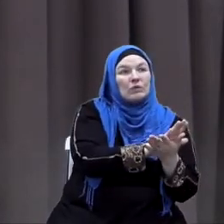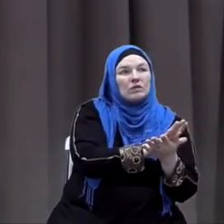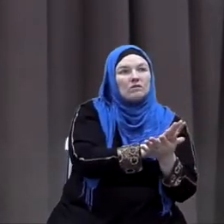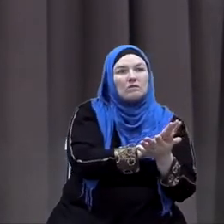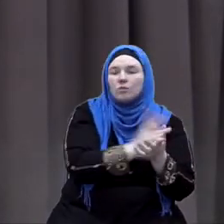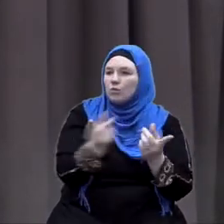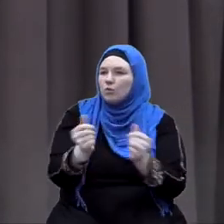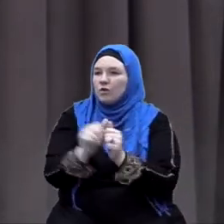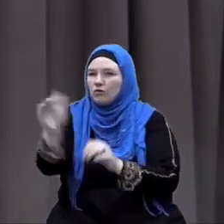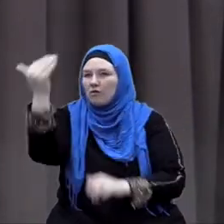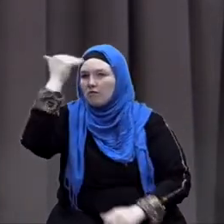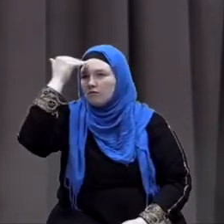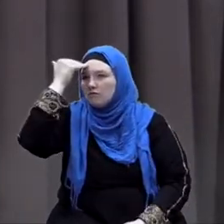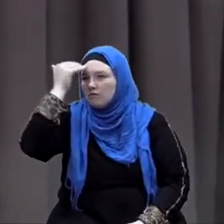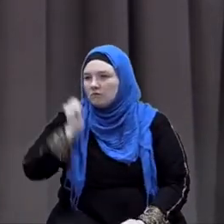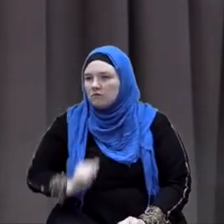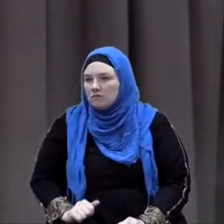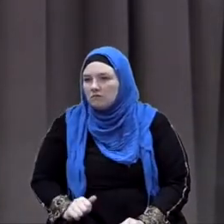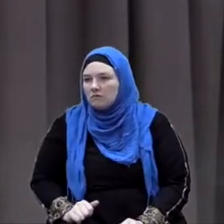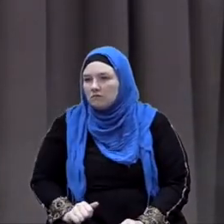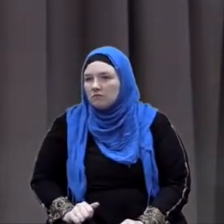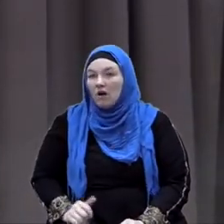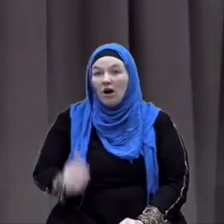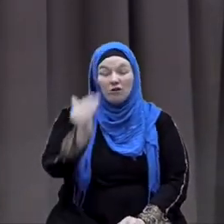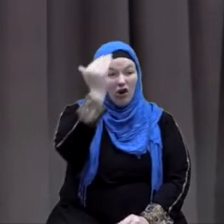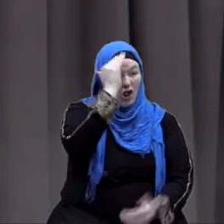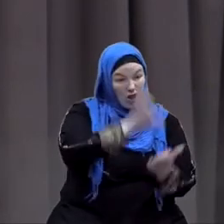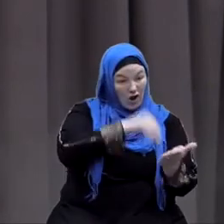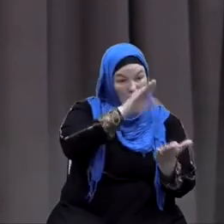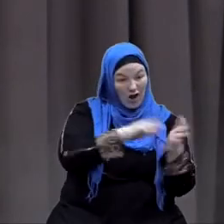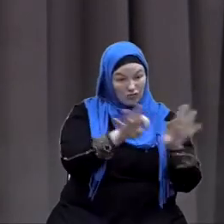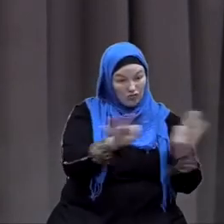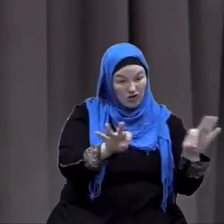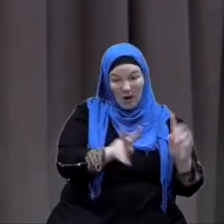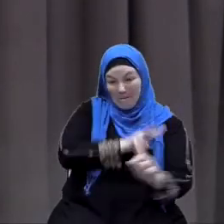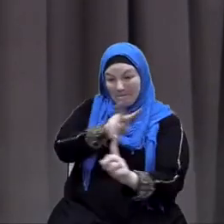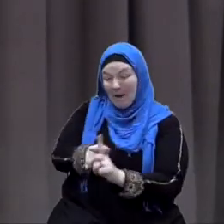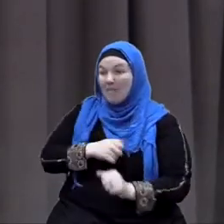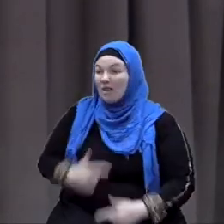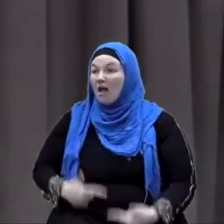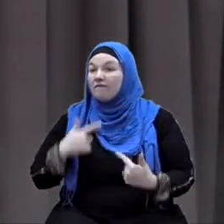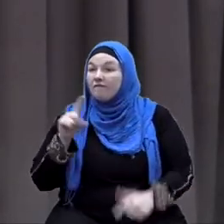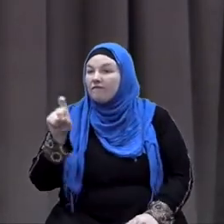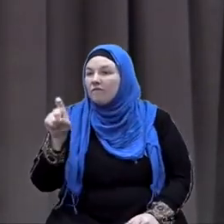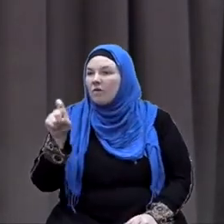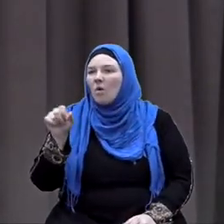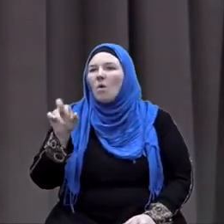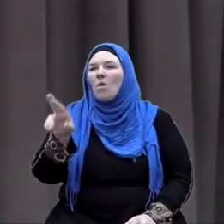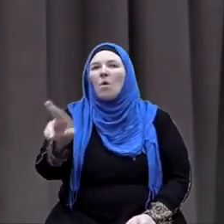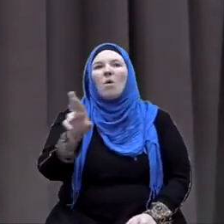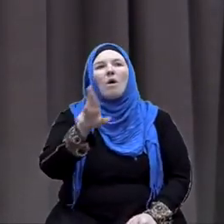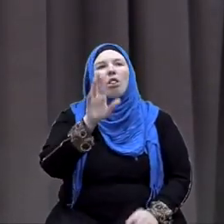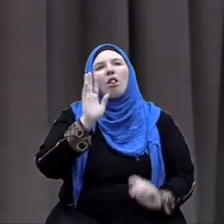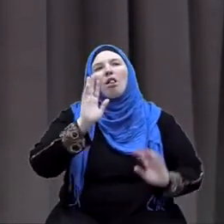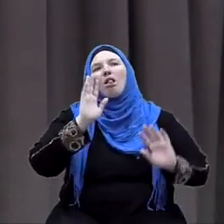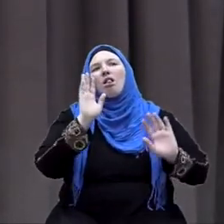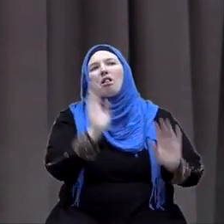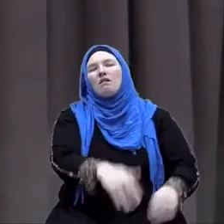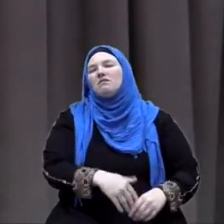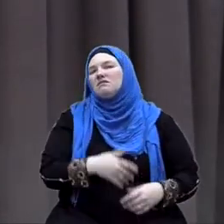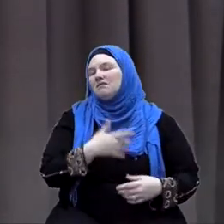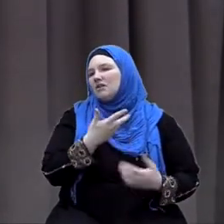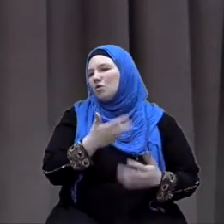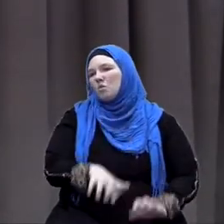knowledge? Did you apply your knowledge? Or did you ignore the knowledge you already